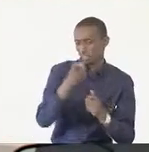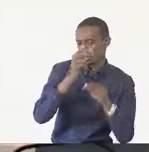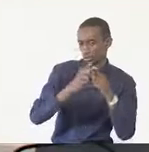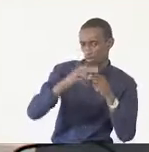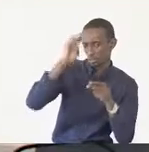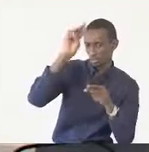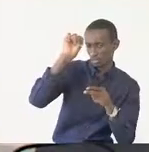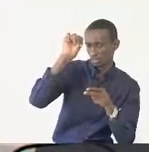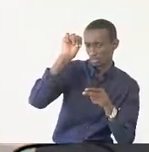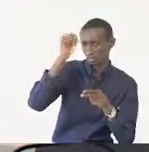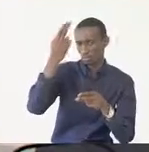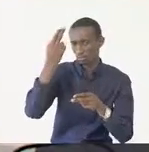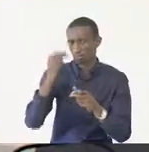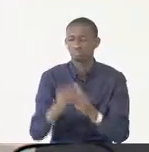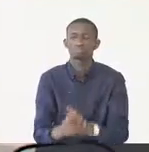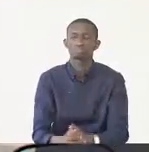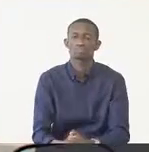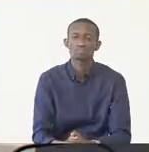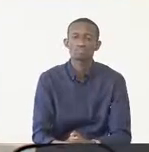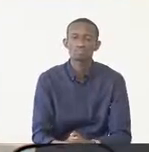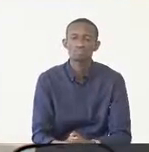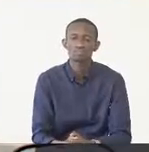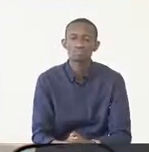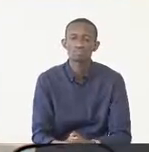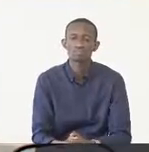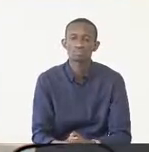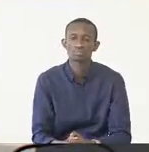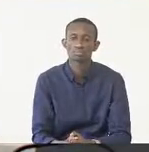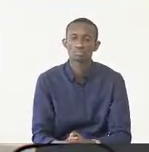So this one is with the velocity